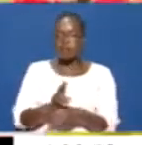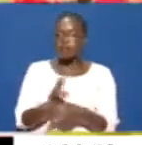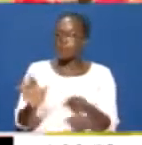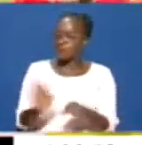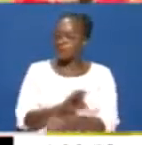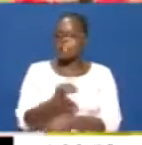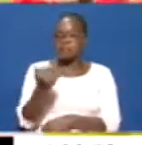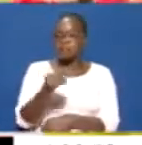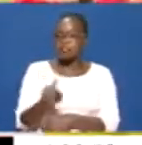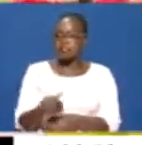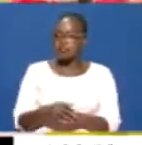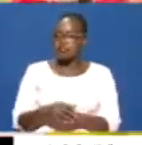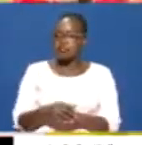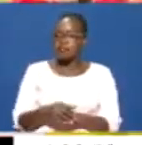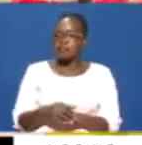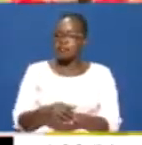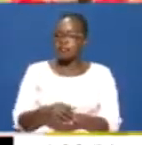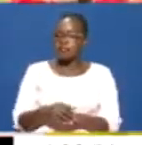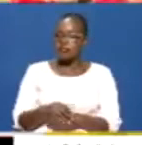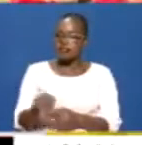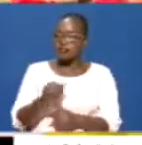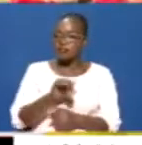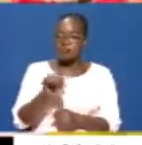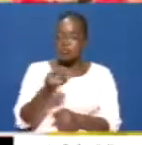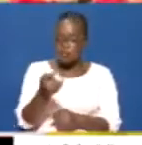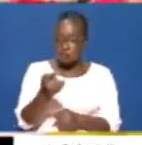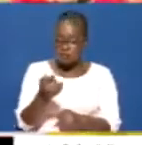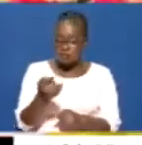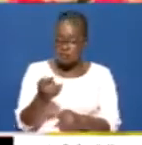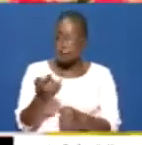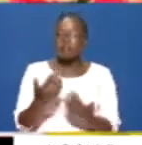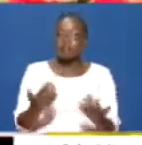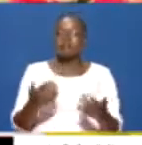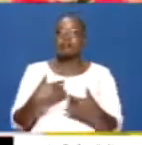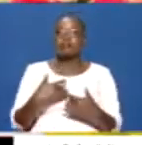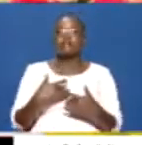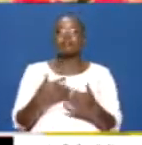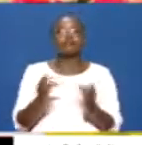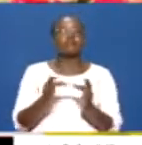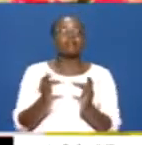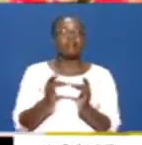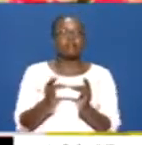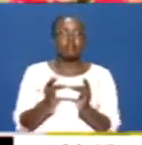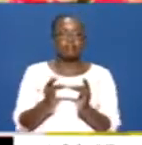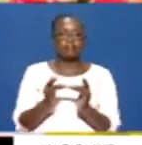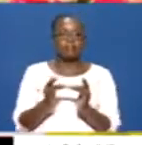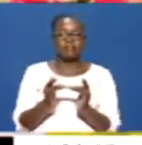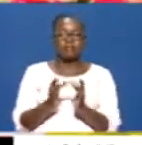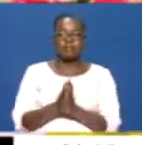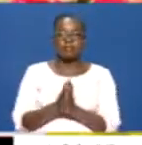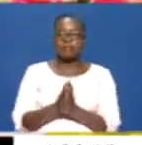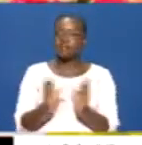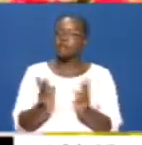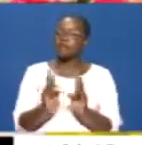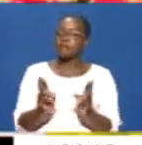maximum. One of the key competencies we have is digital literacy. And we have already